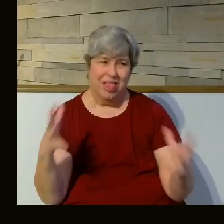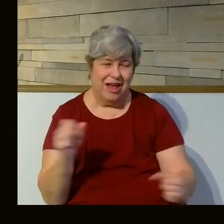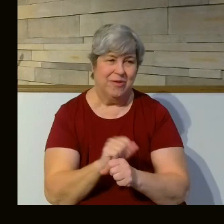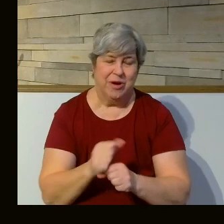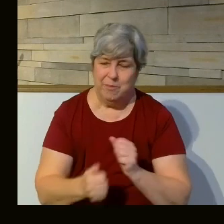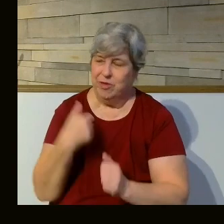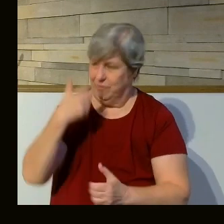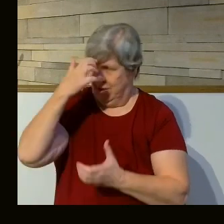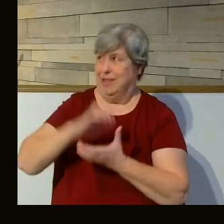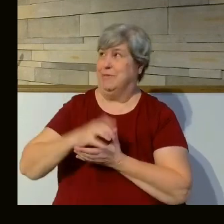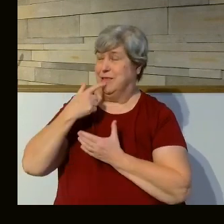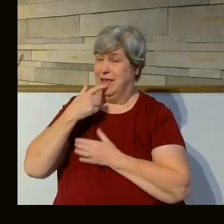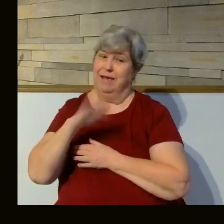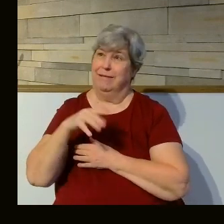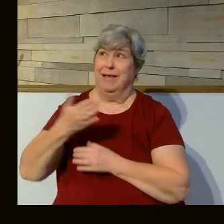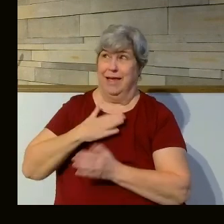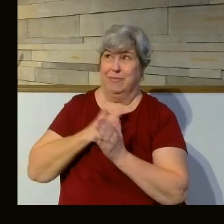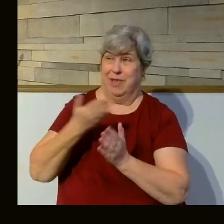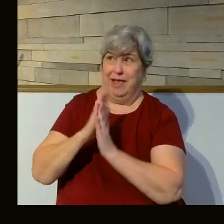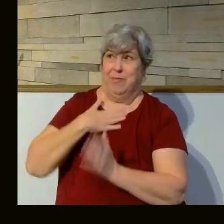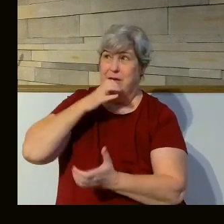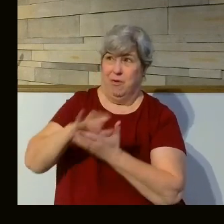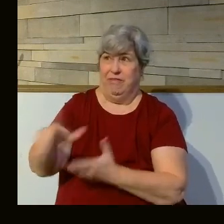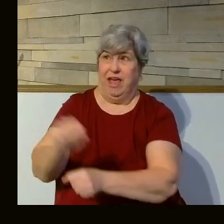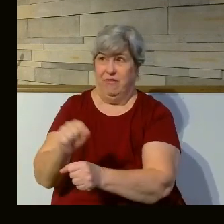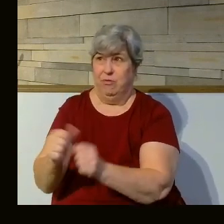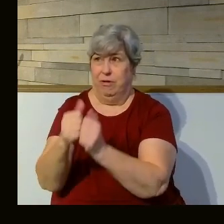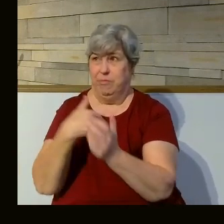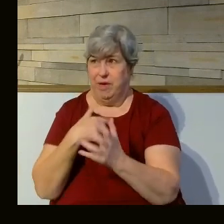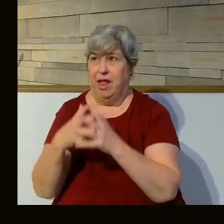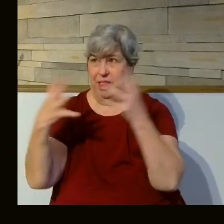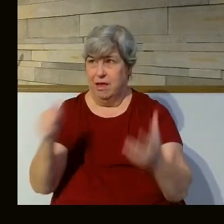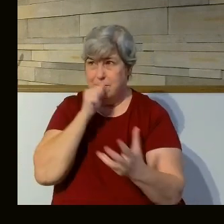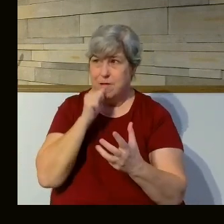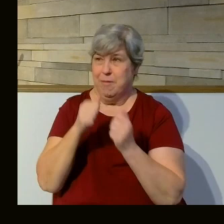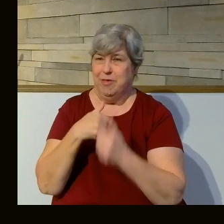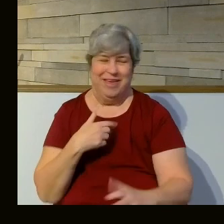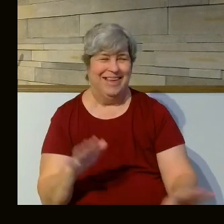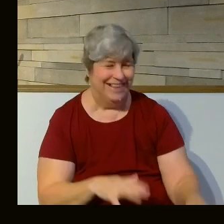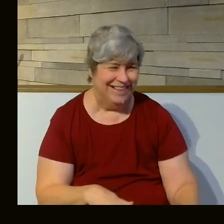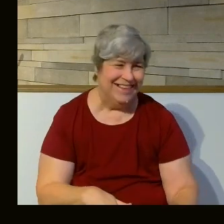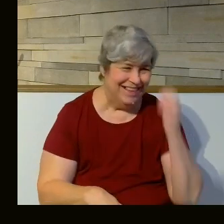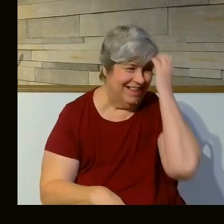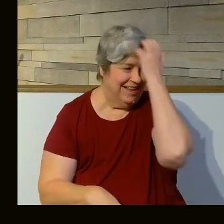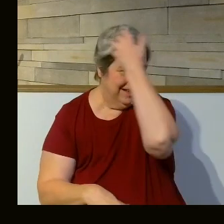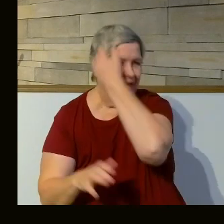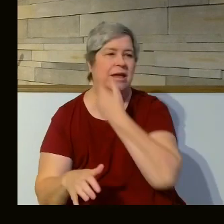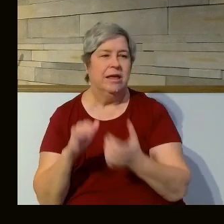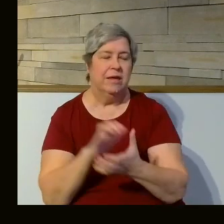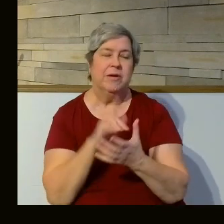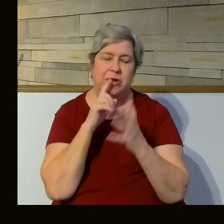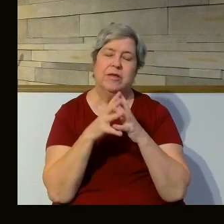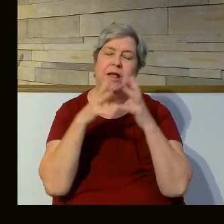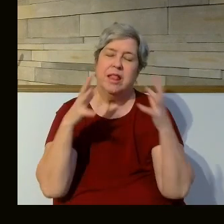us husbands can say, ask our wives, right? They have to work with us a whole lot to put up with what we do and don't do. Marriage is a